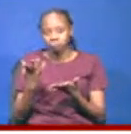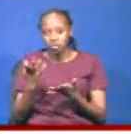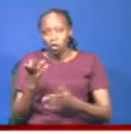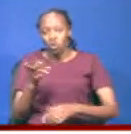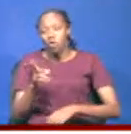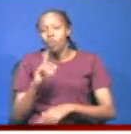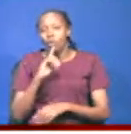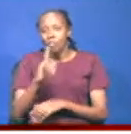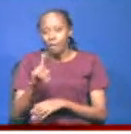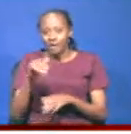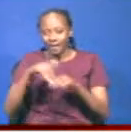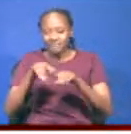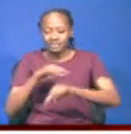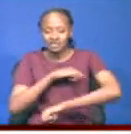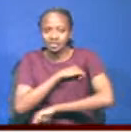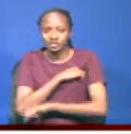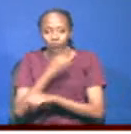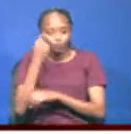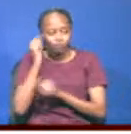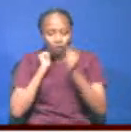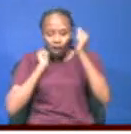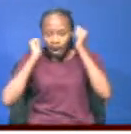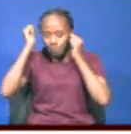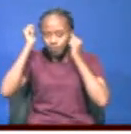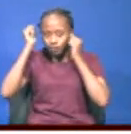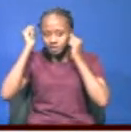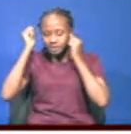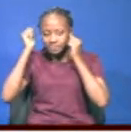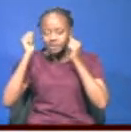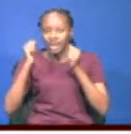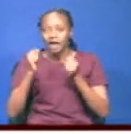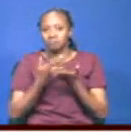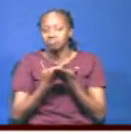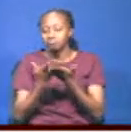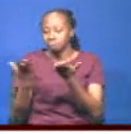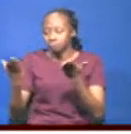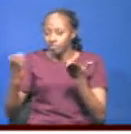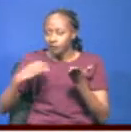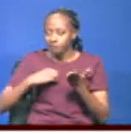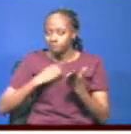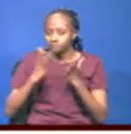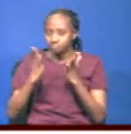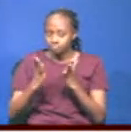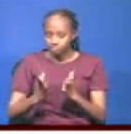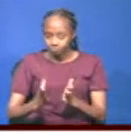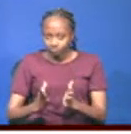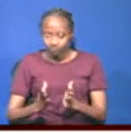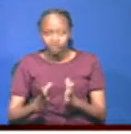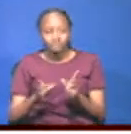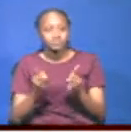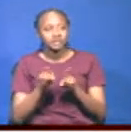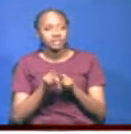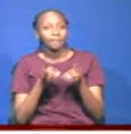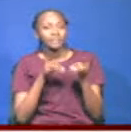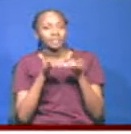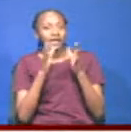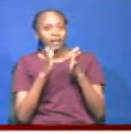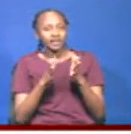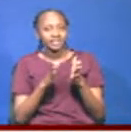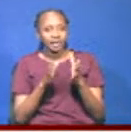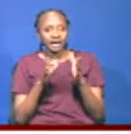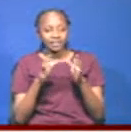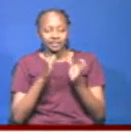Forces, our guest, the WHO Director General,